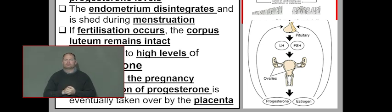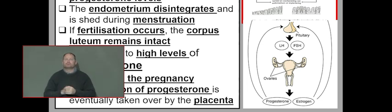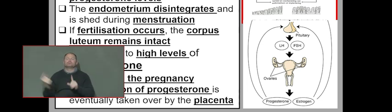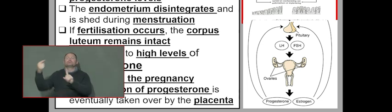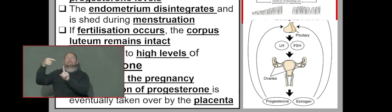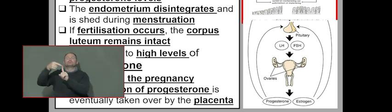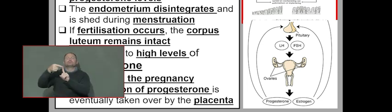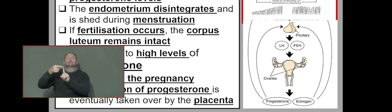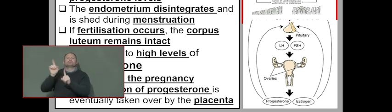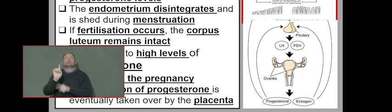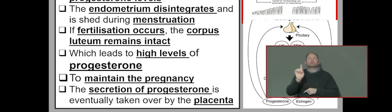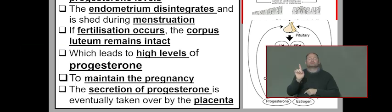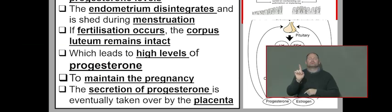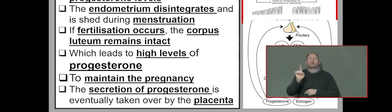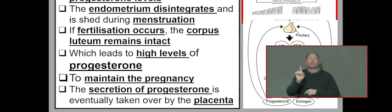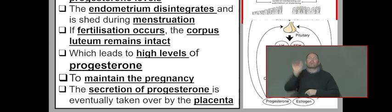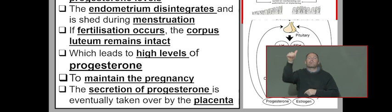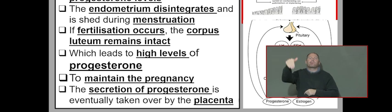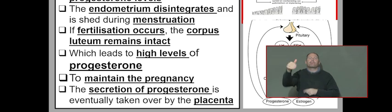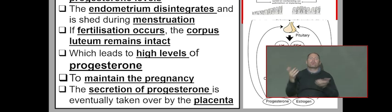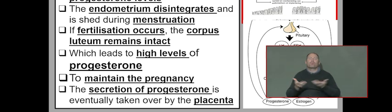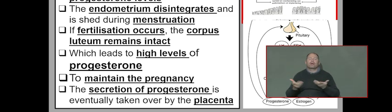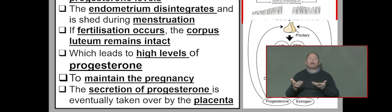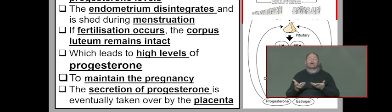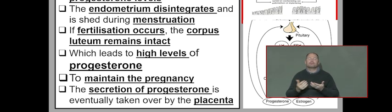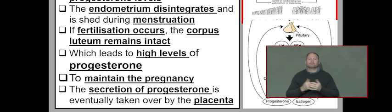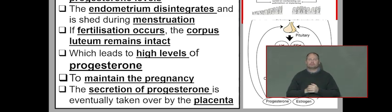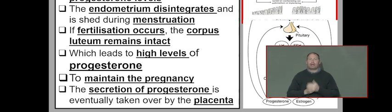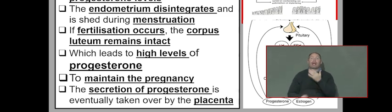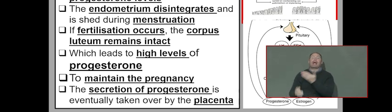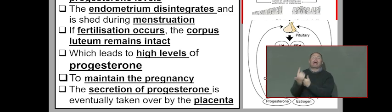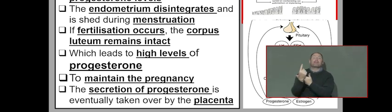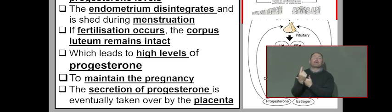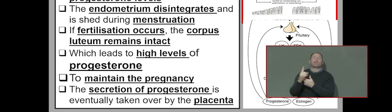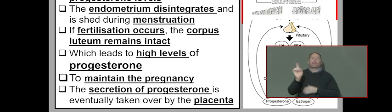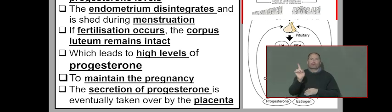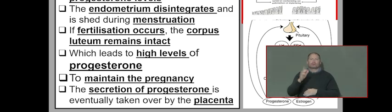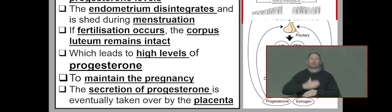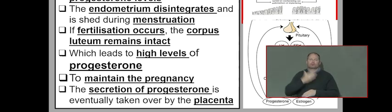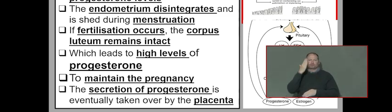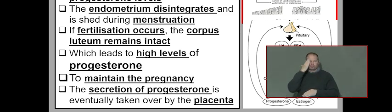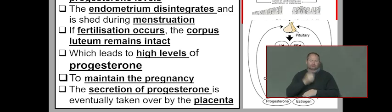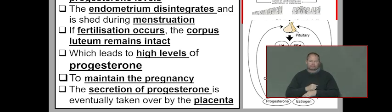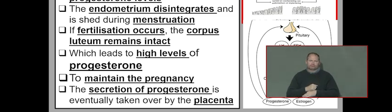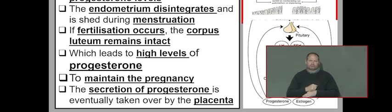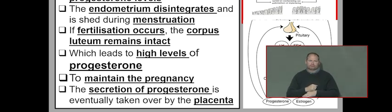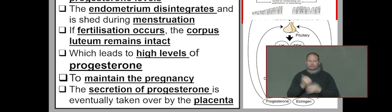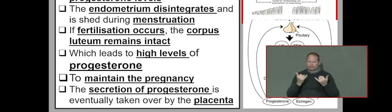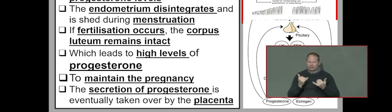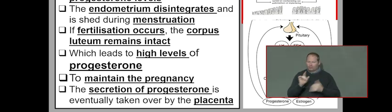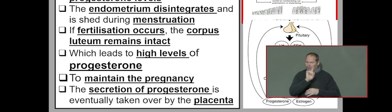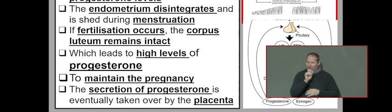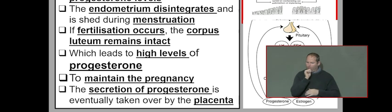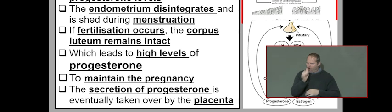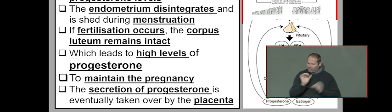organ is, where is it going to go, and then we want to know what is going to happen there. So always ask yourself, did I answer all of